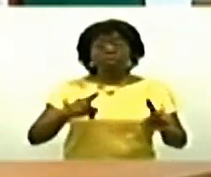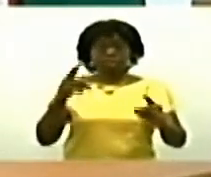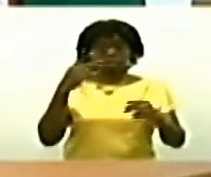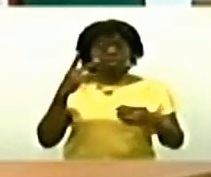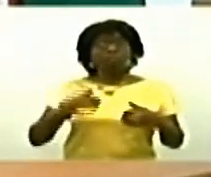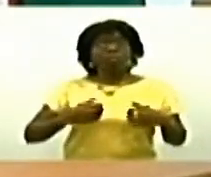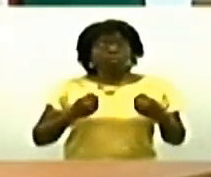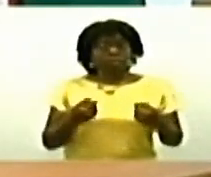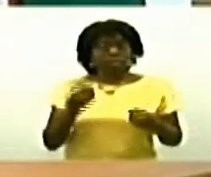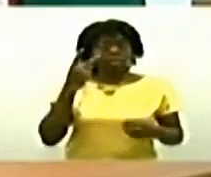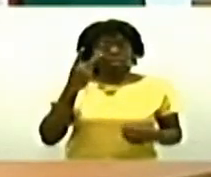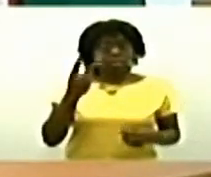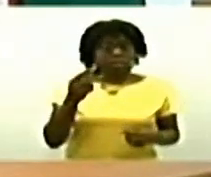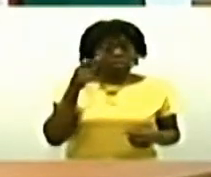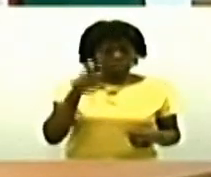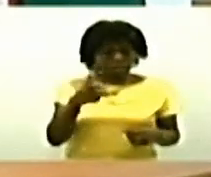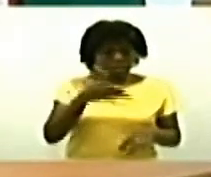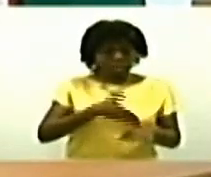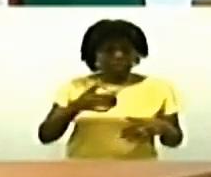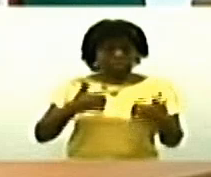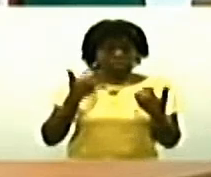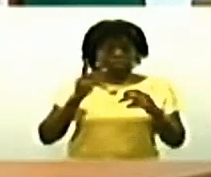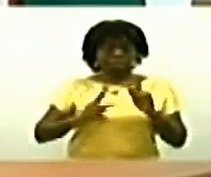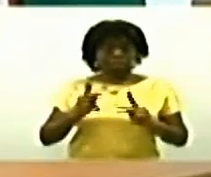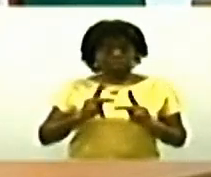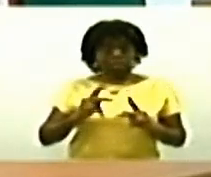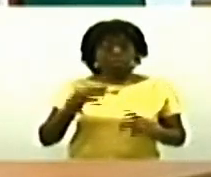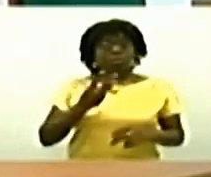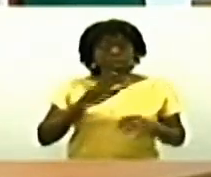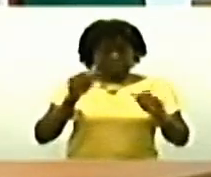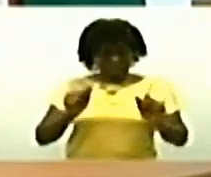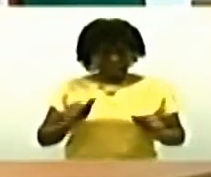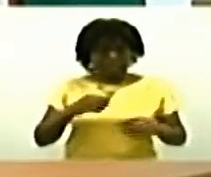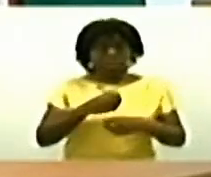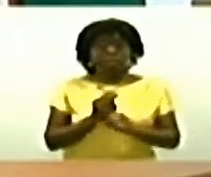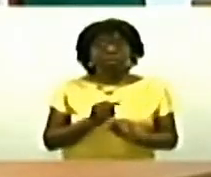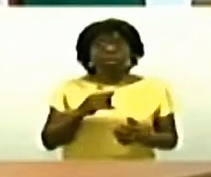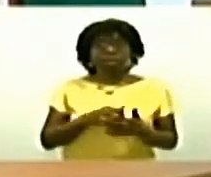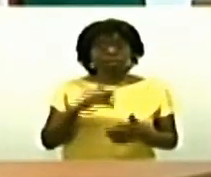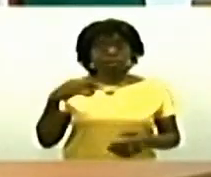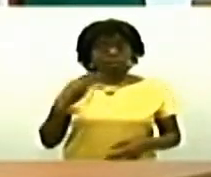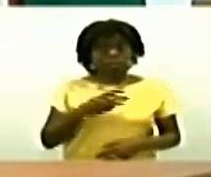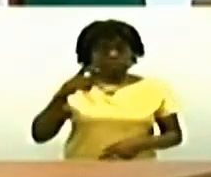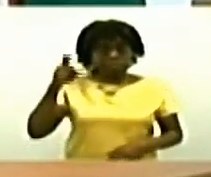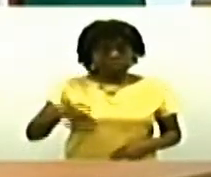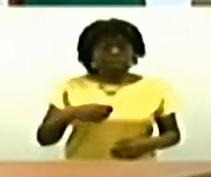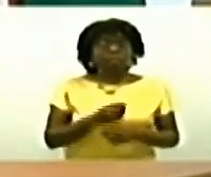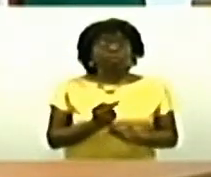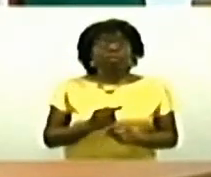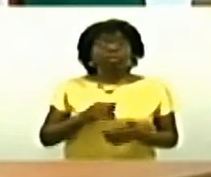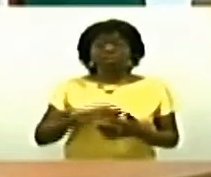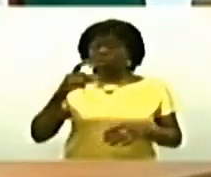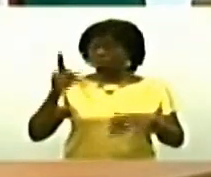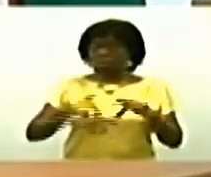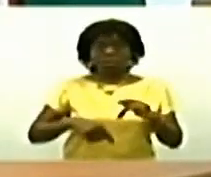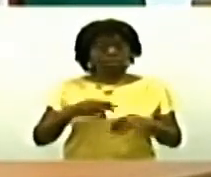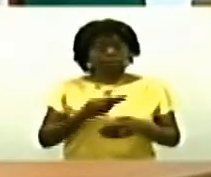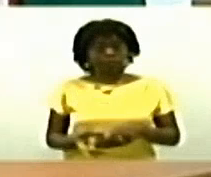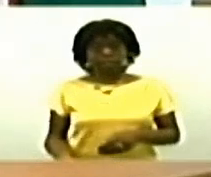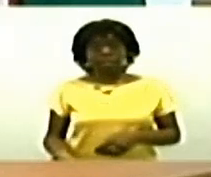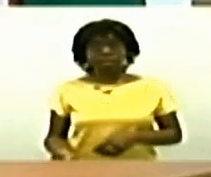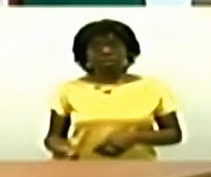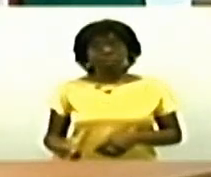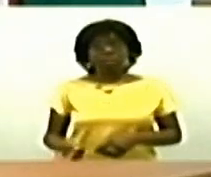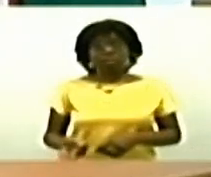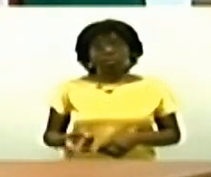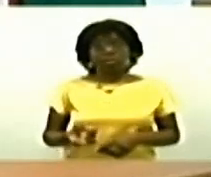people that we can make it. We have to make it. Can't afford to fail. Our